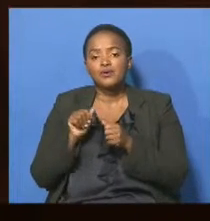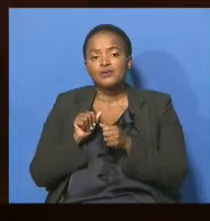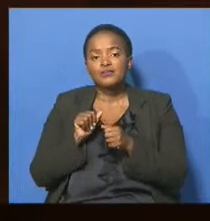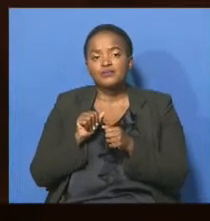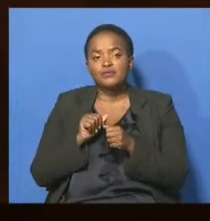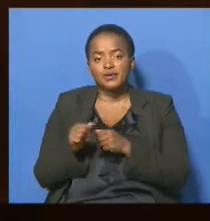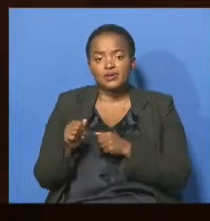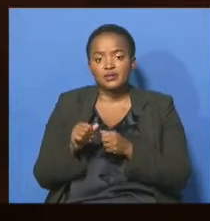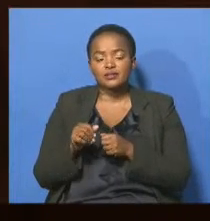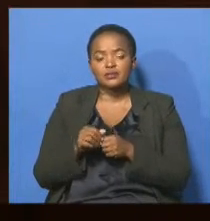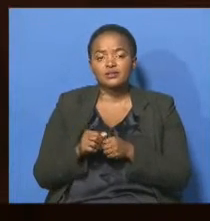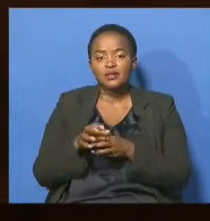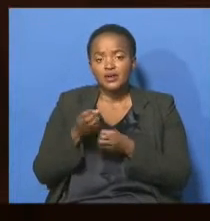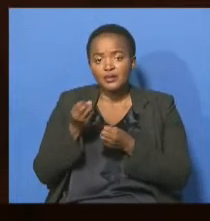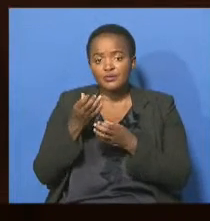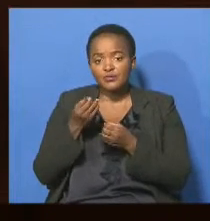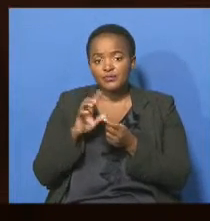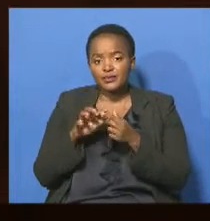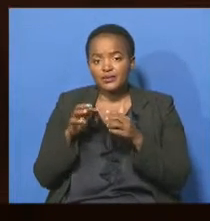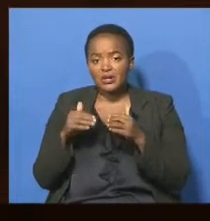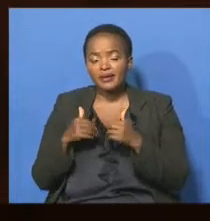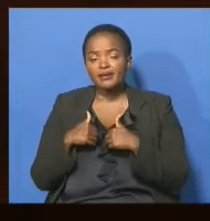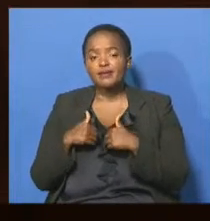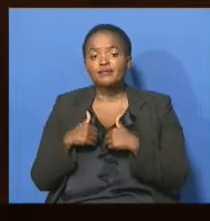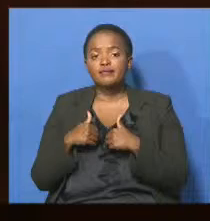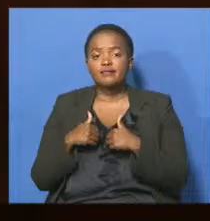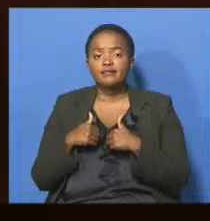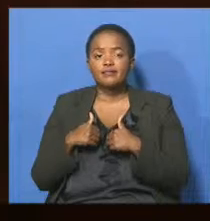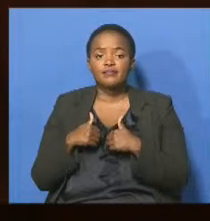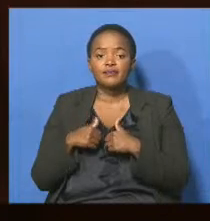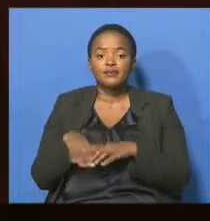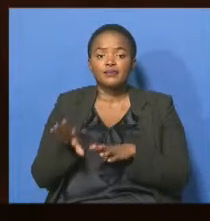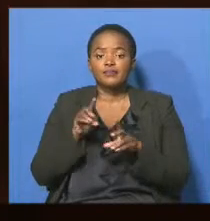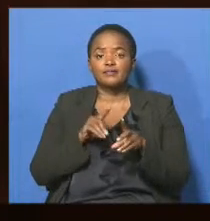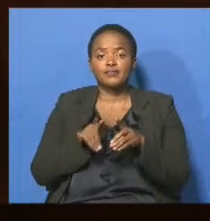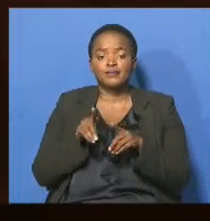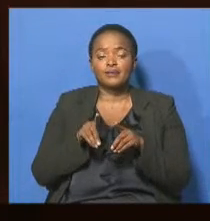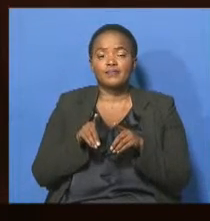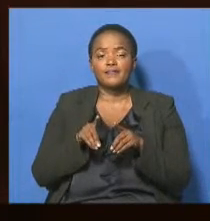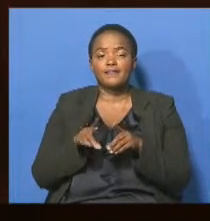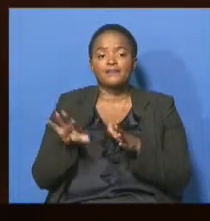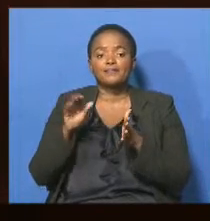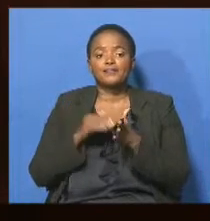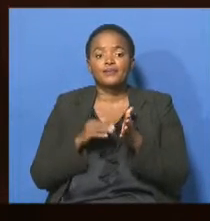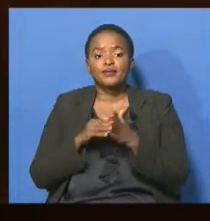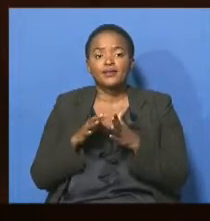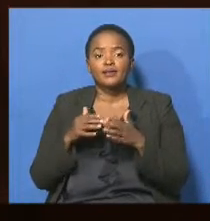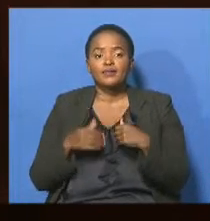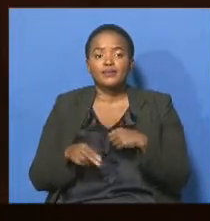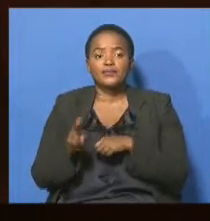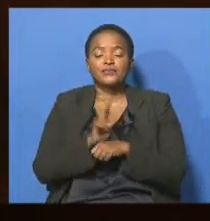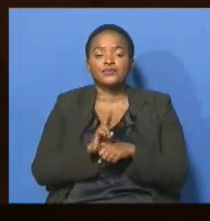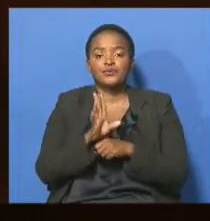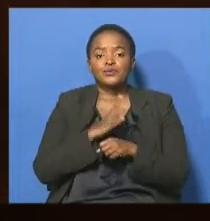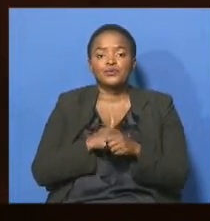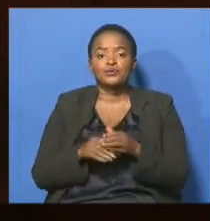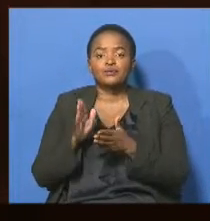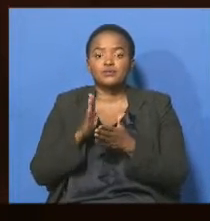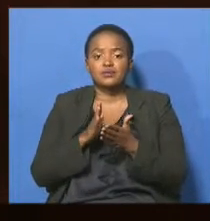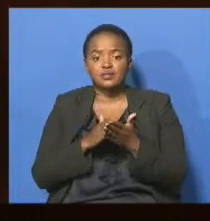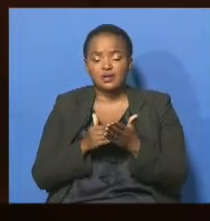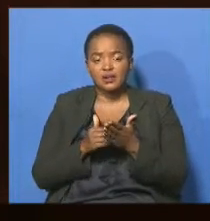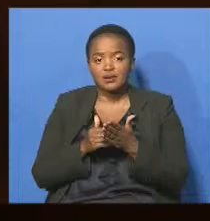of information to reach to people. You have the use of the informer